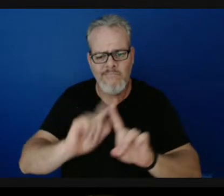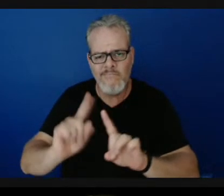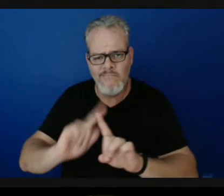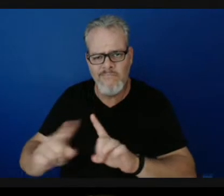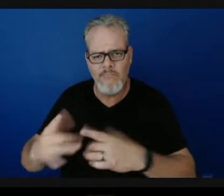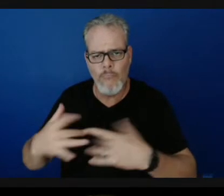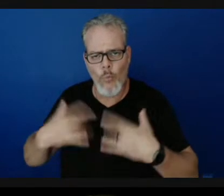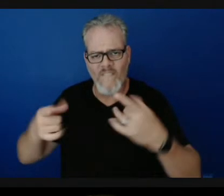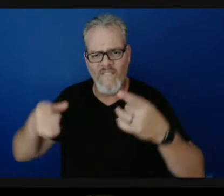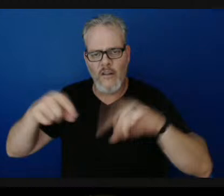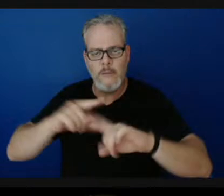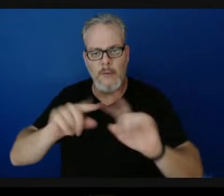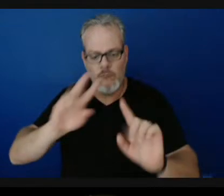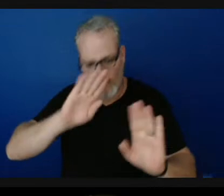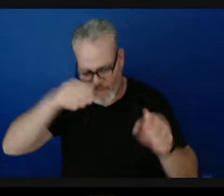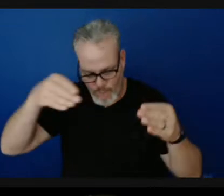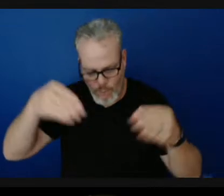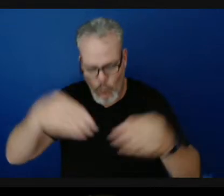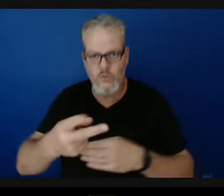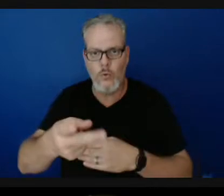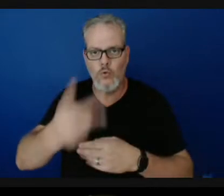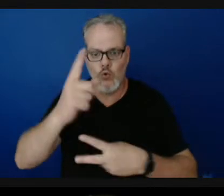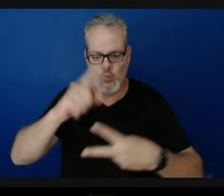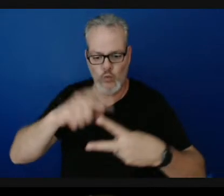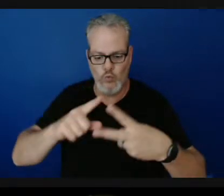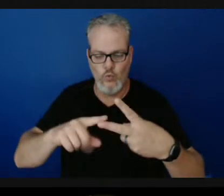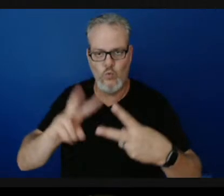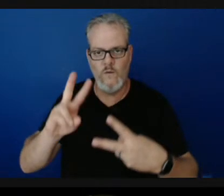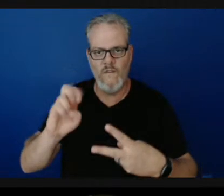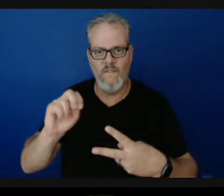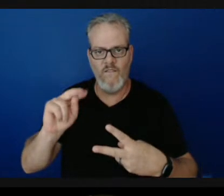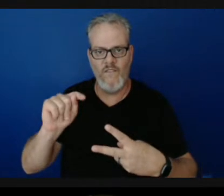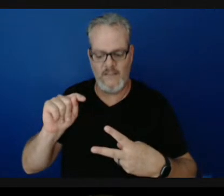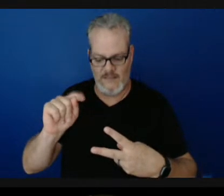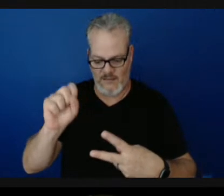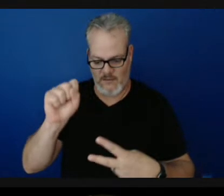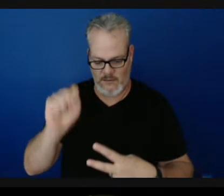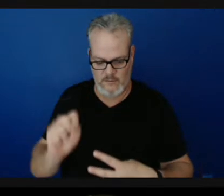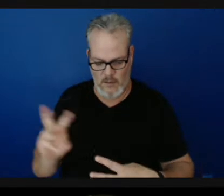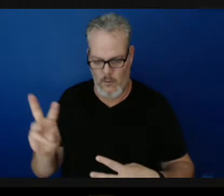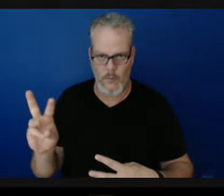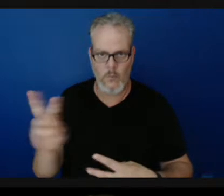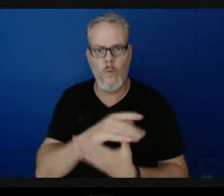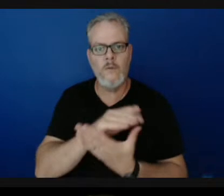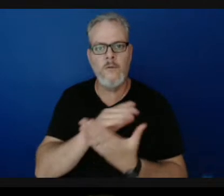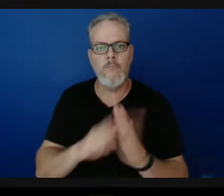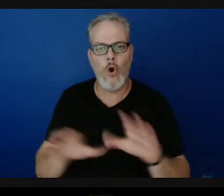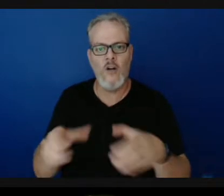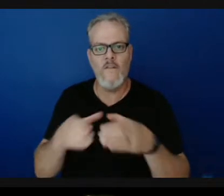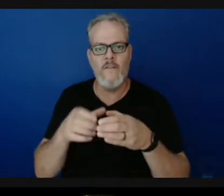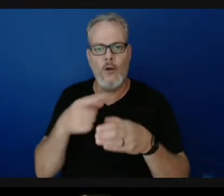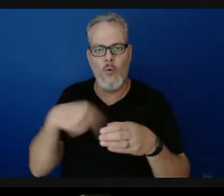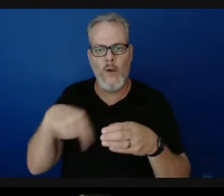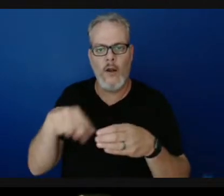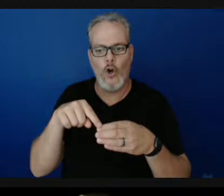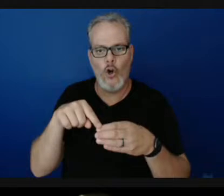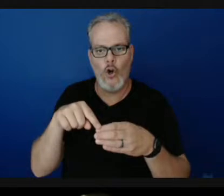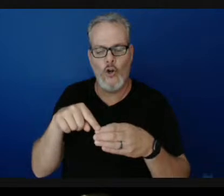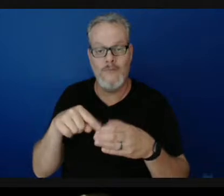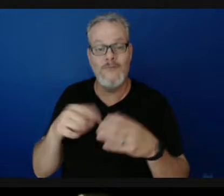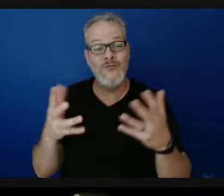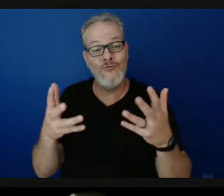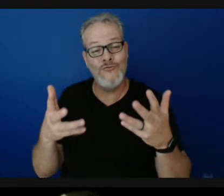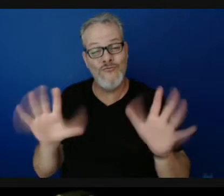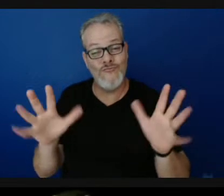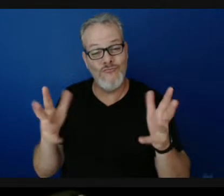primarily 2 vents here on the southwest part of the crater. So that's the extra monitoring information we